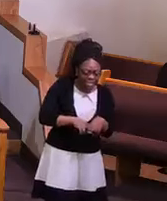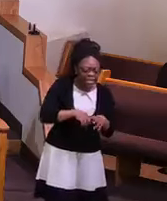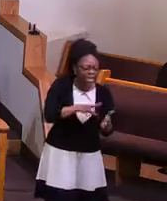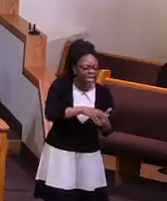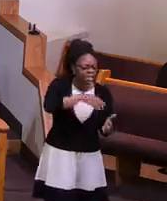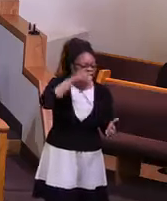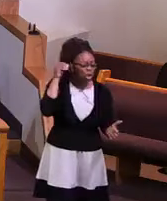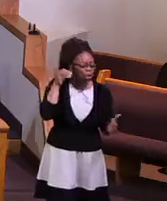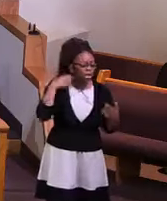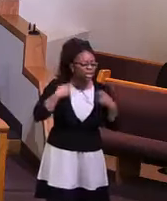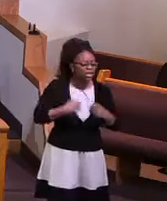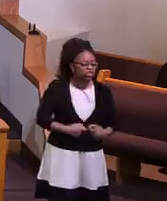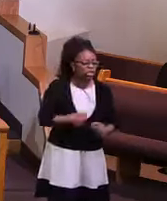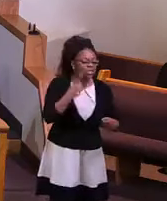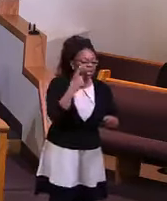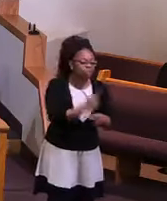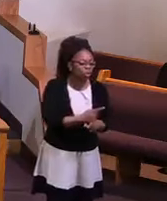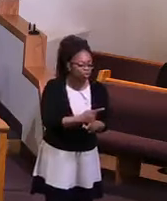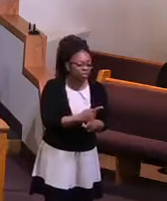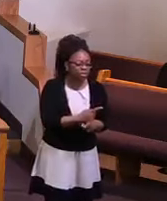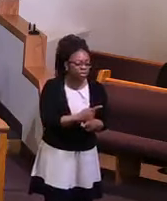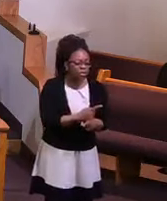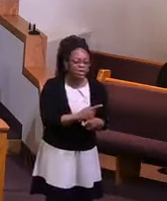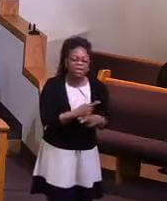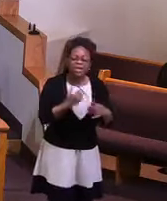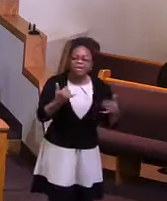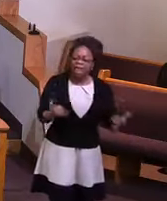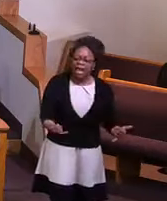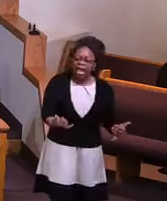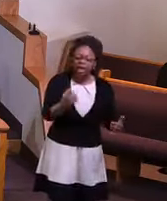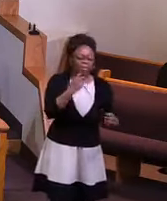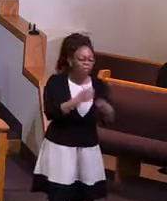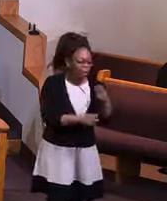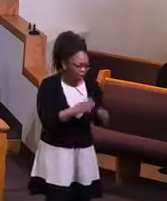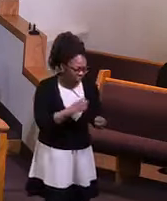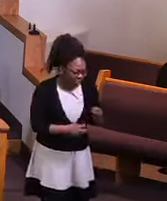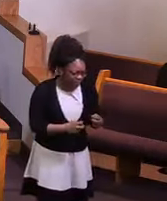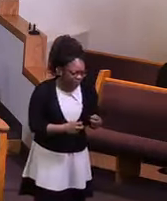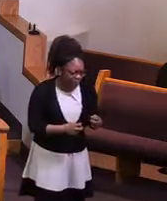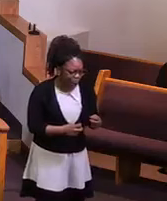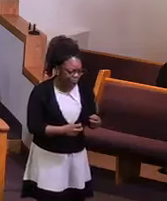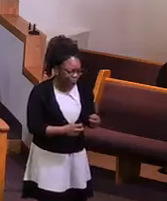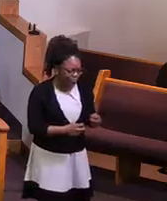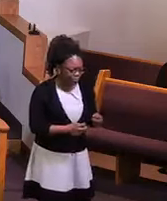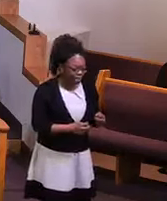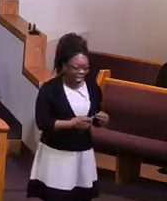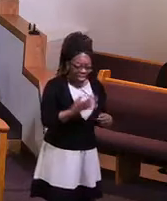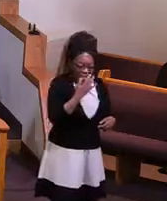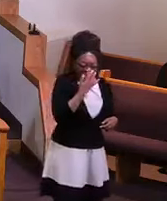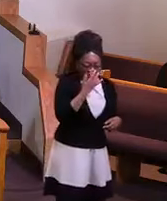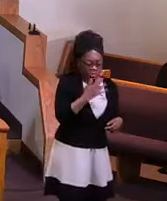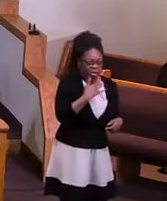for poking. Well, here comes Father. Unfortunately, some folks were mad.